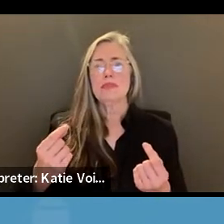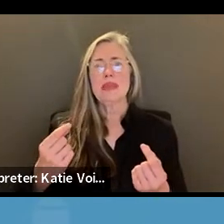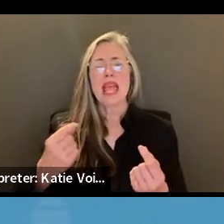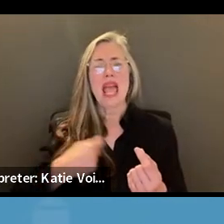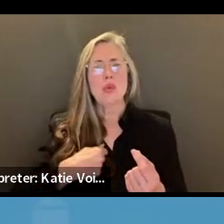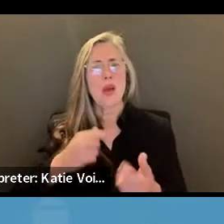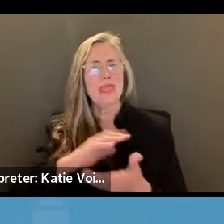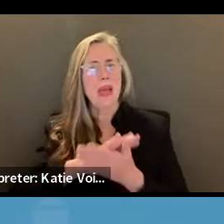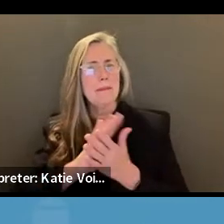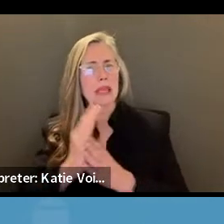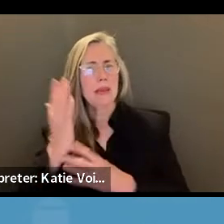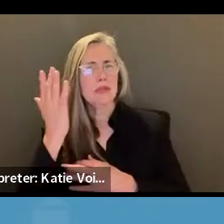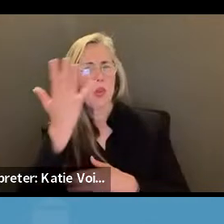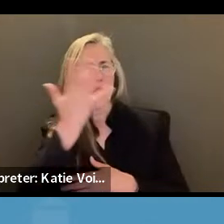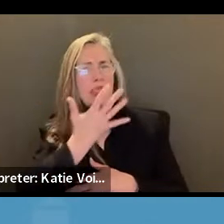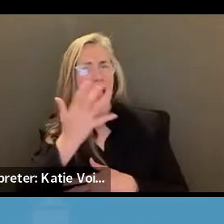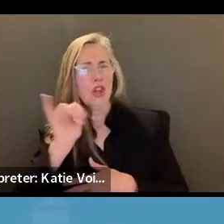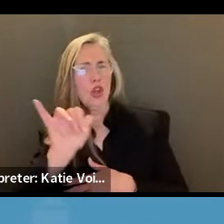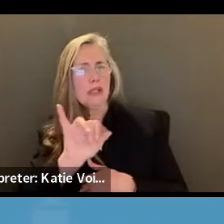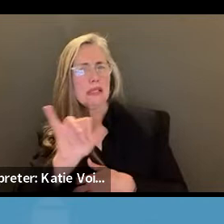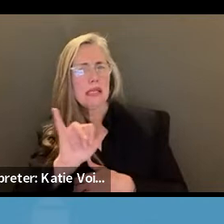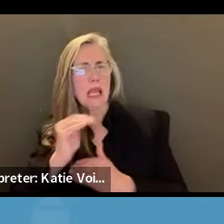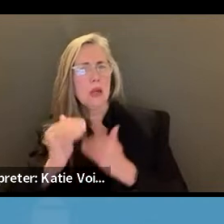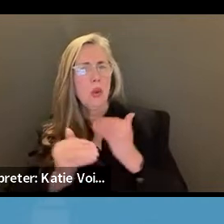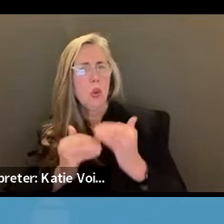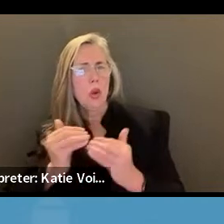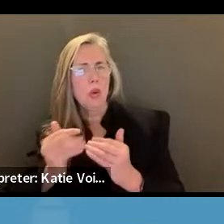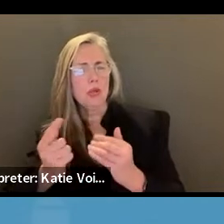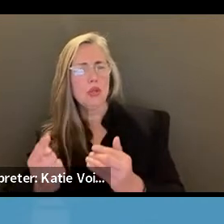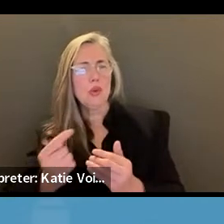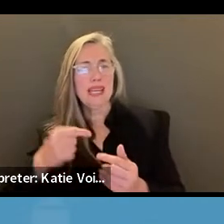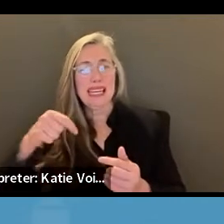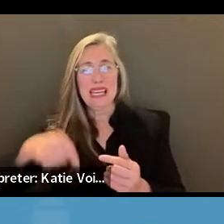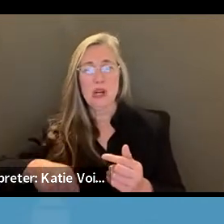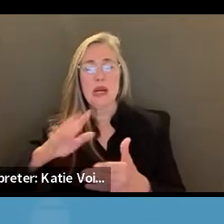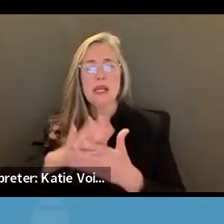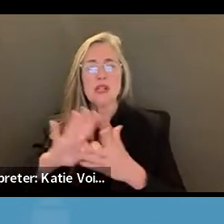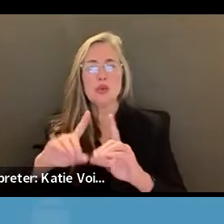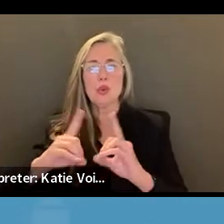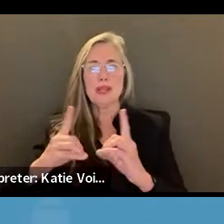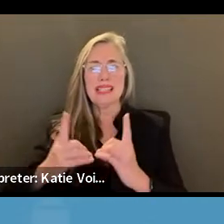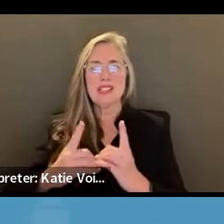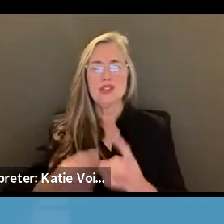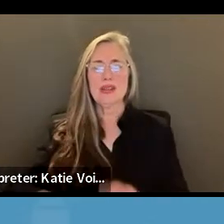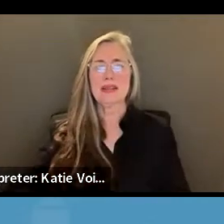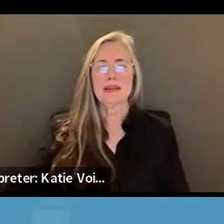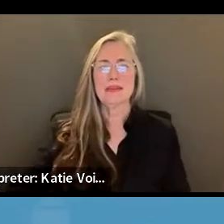look like. Because I think that part of this, what I'm hearing